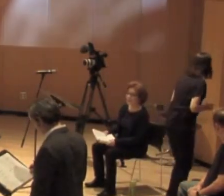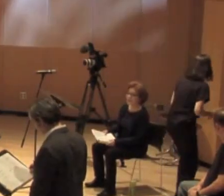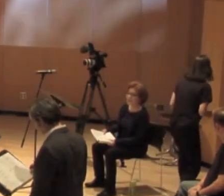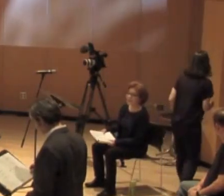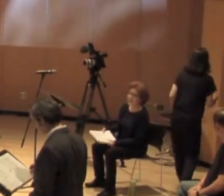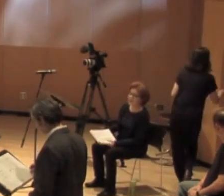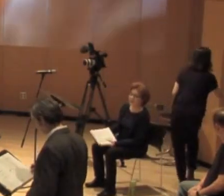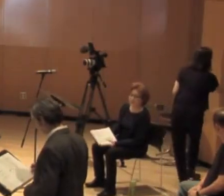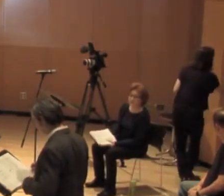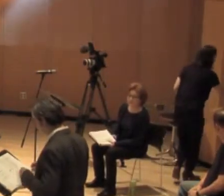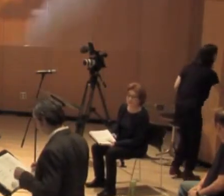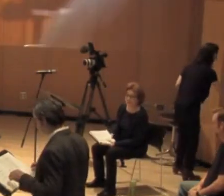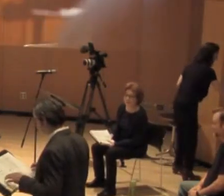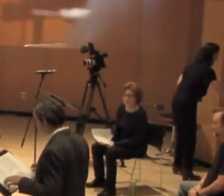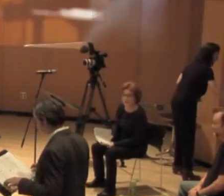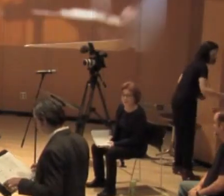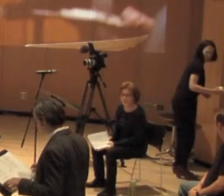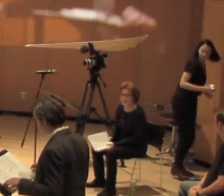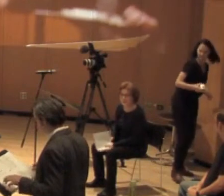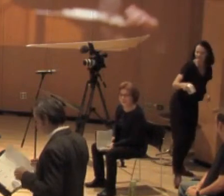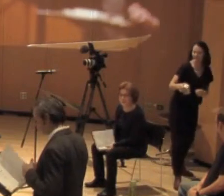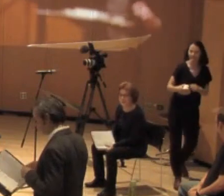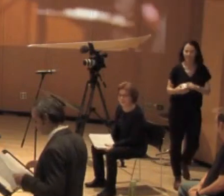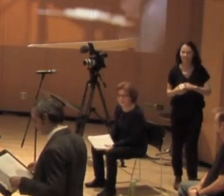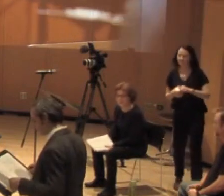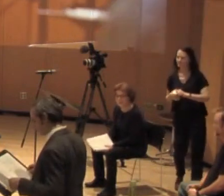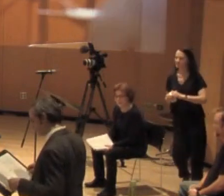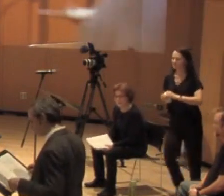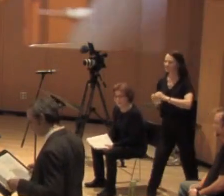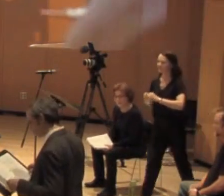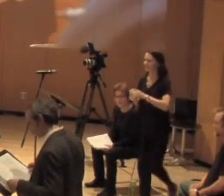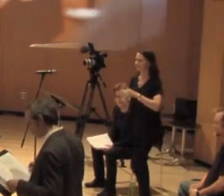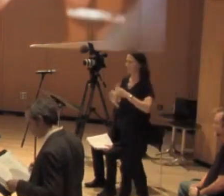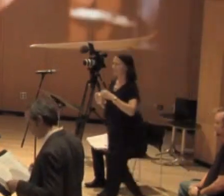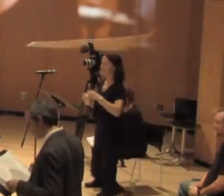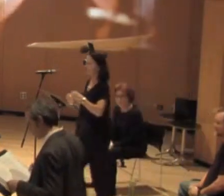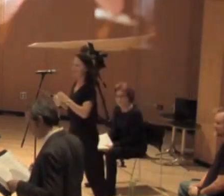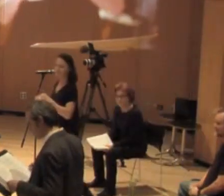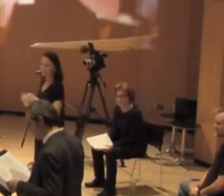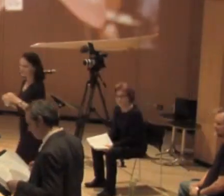oh my goodness right here yeah no and it's convenient I totally